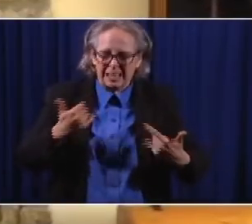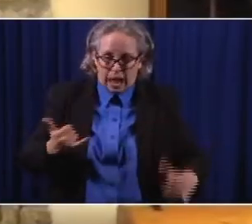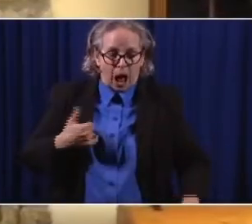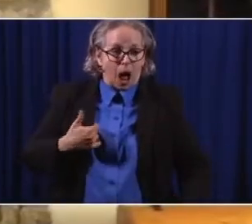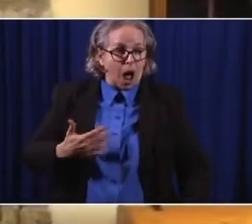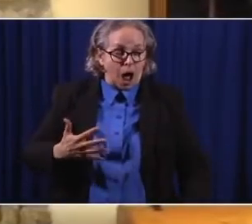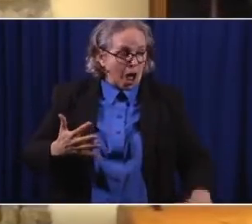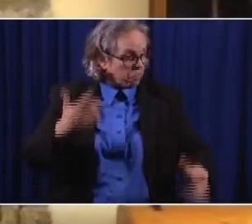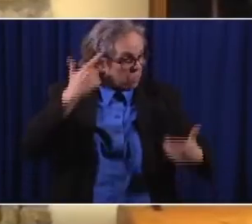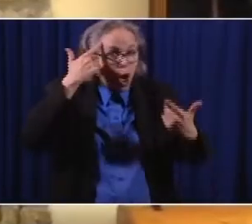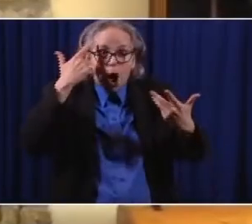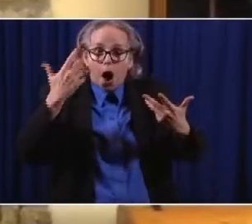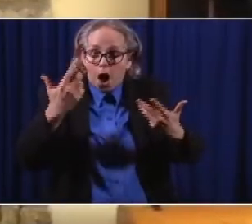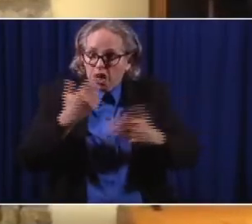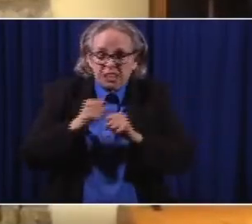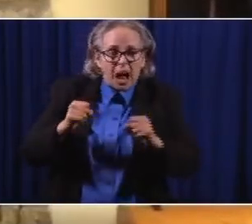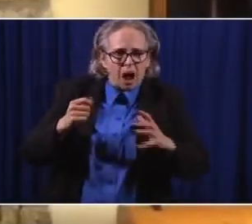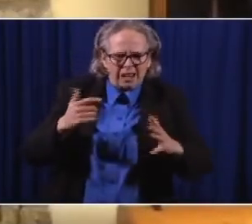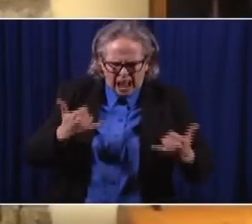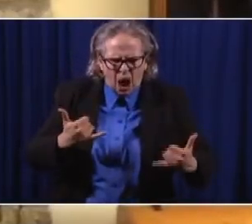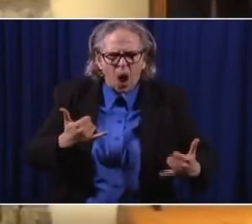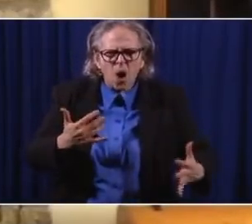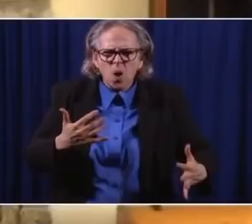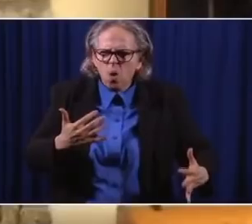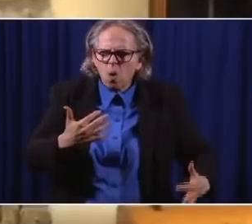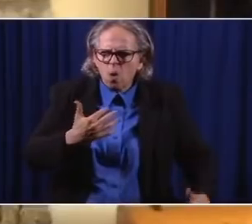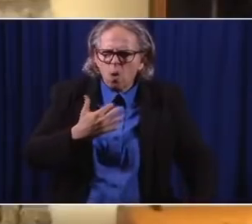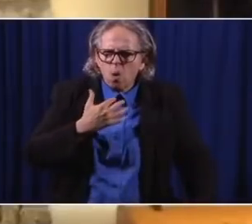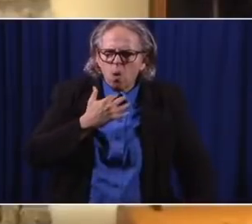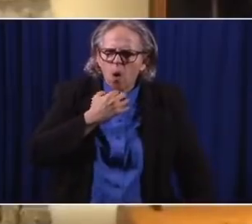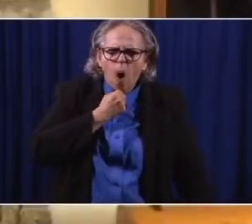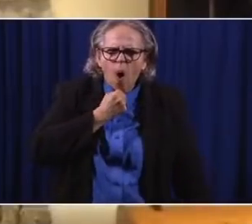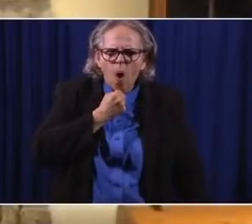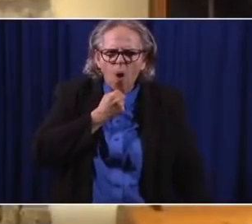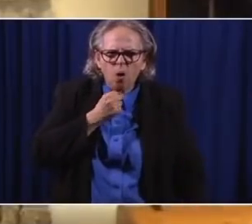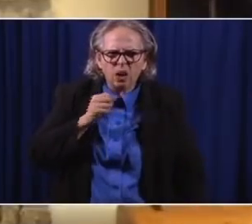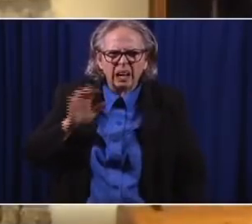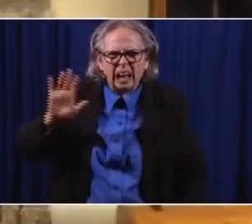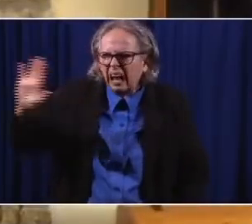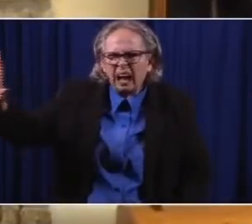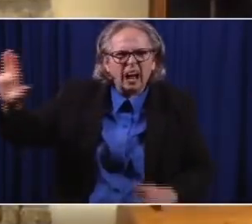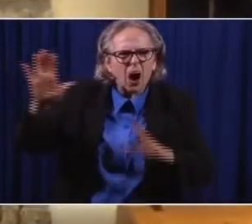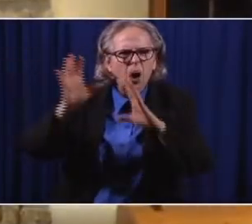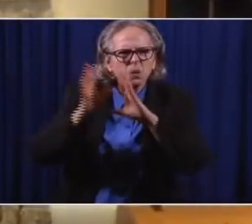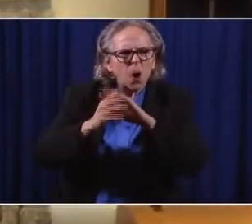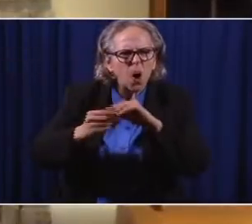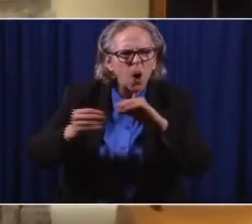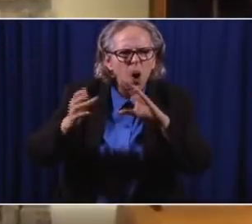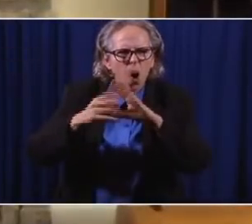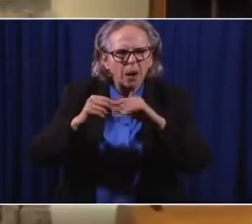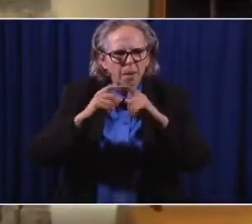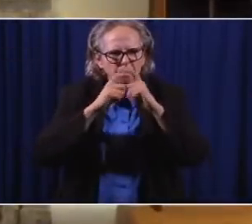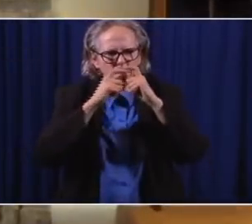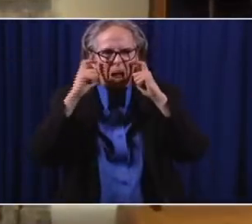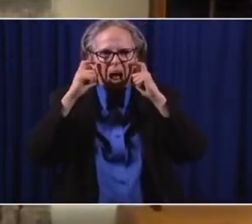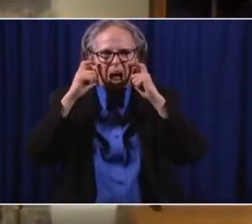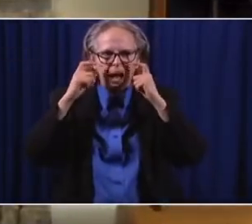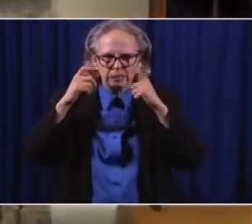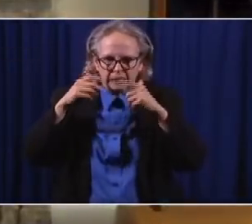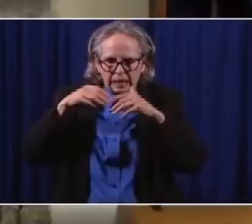I'm safe. And he said, when I walked in, I took my mask off. When I walked out on the street, I put my mask back